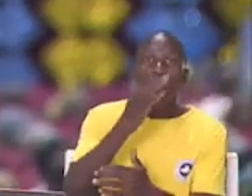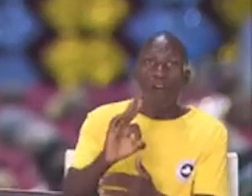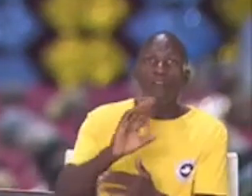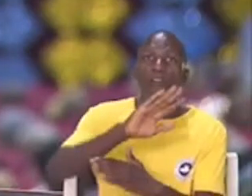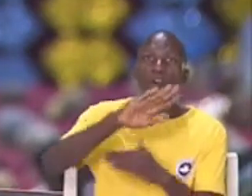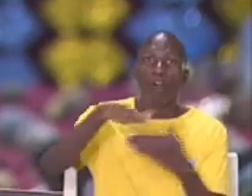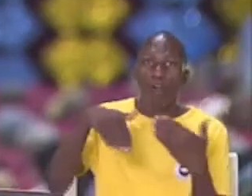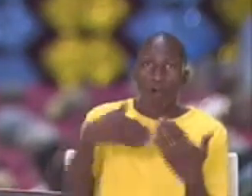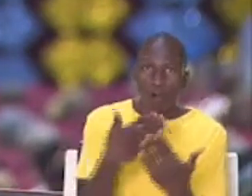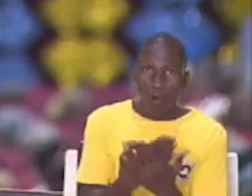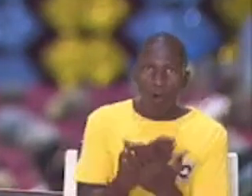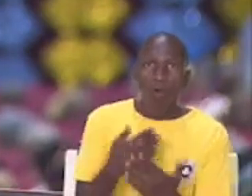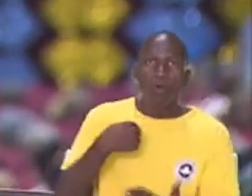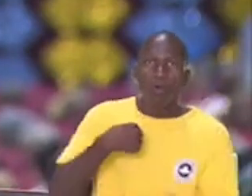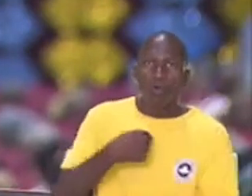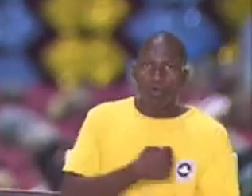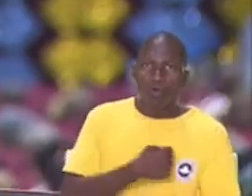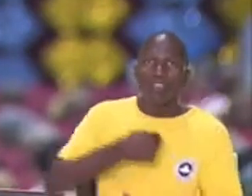we should